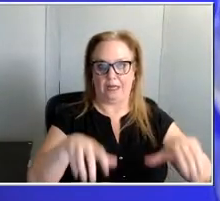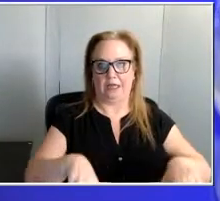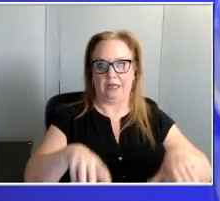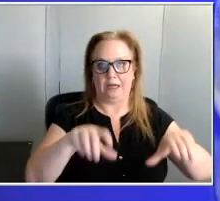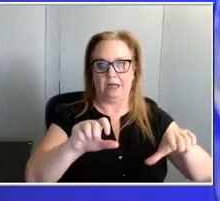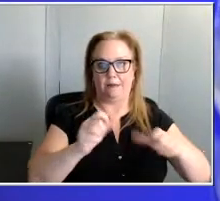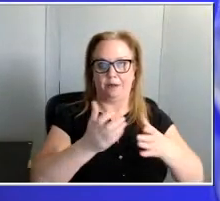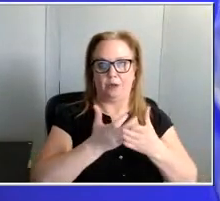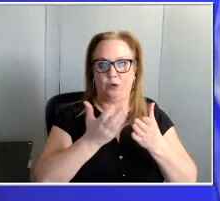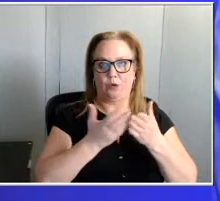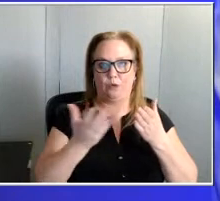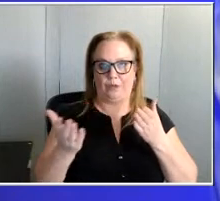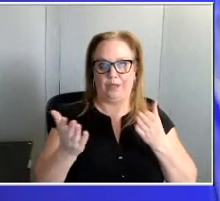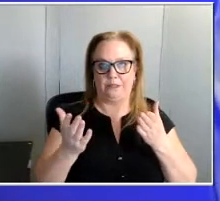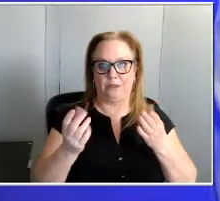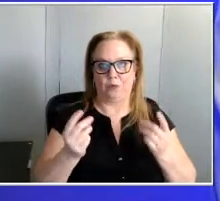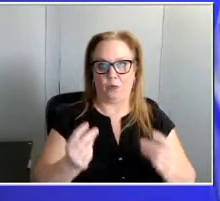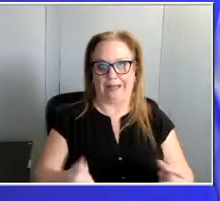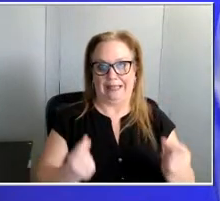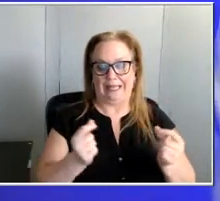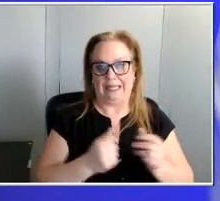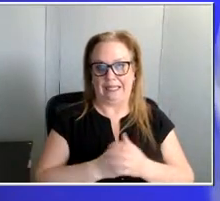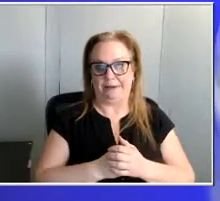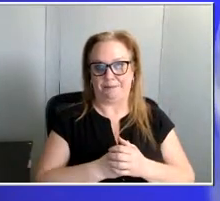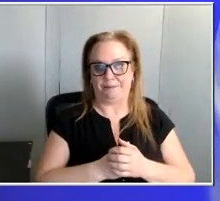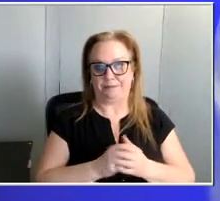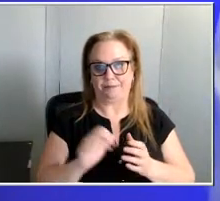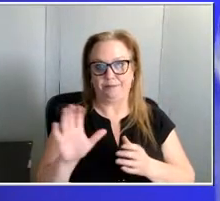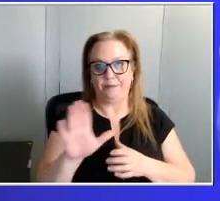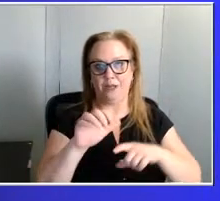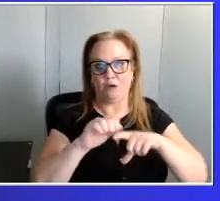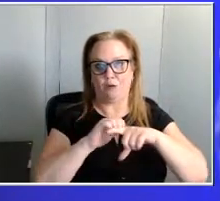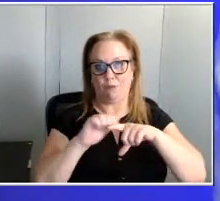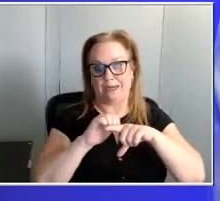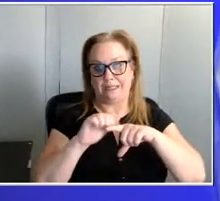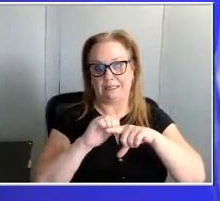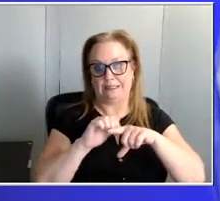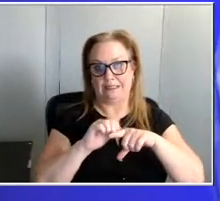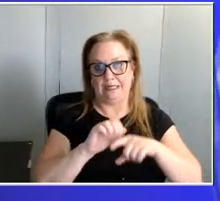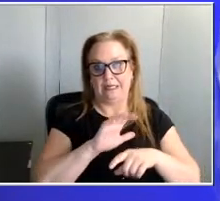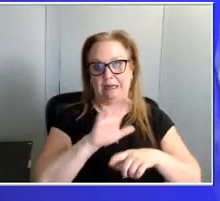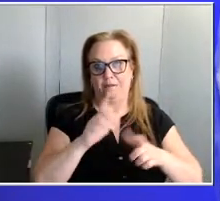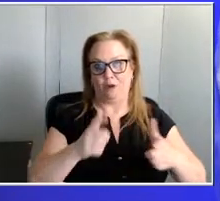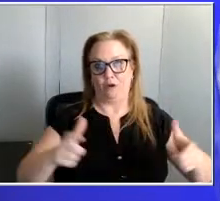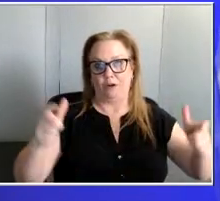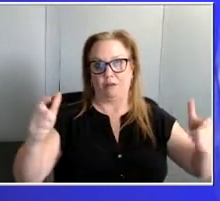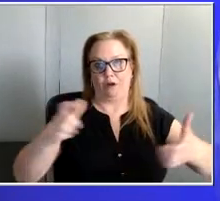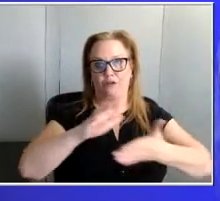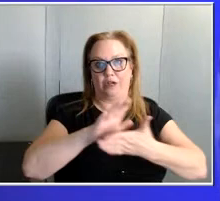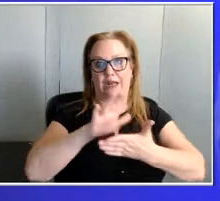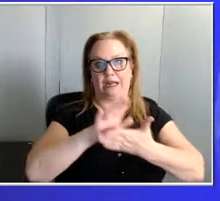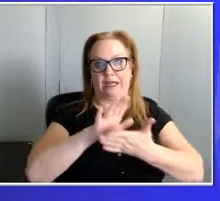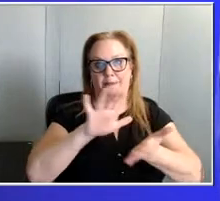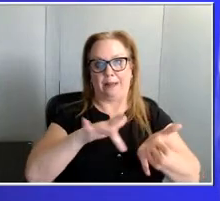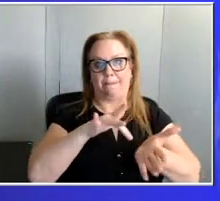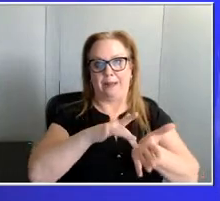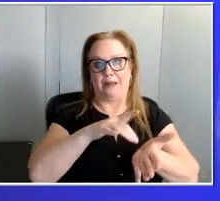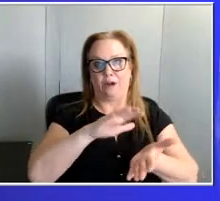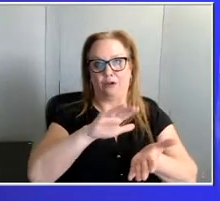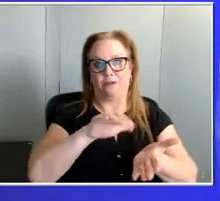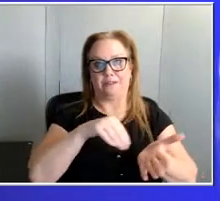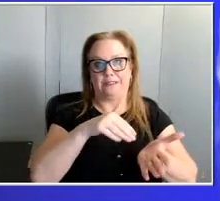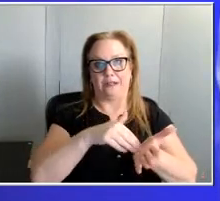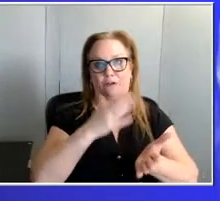things rather quickly in your practice. If you're in a large academic medical center, good